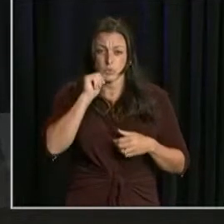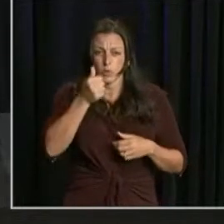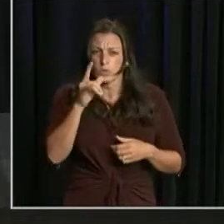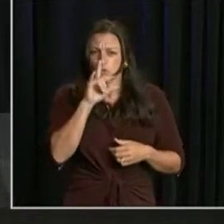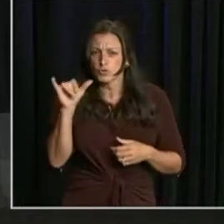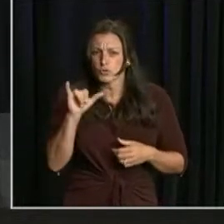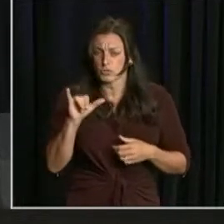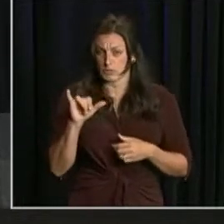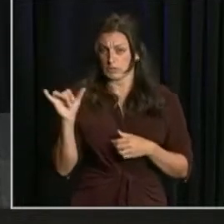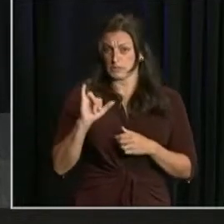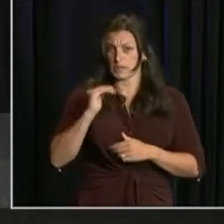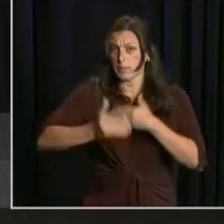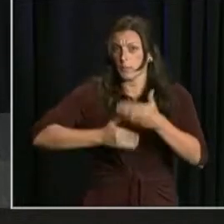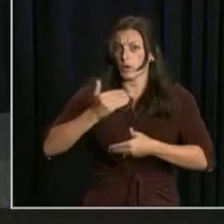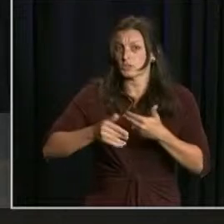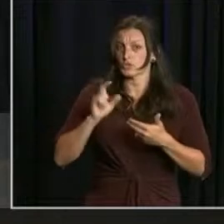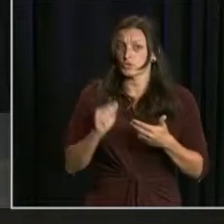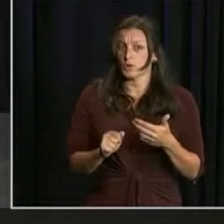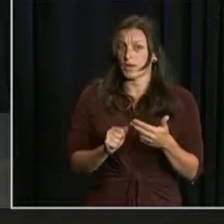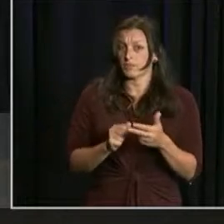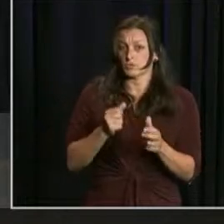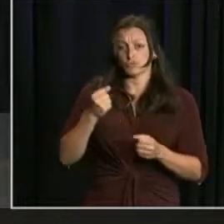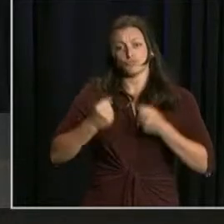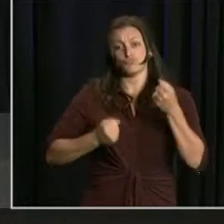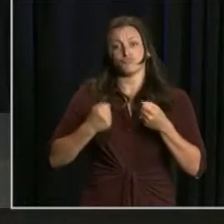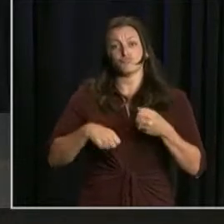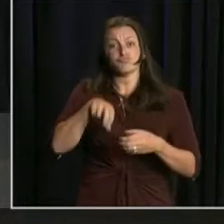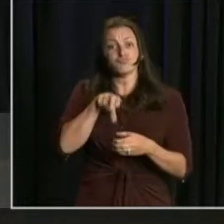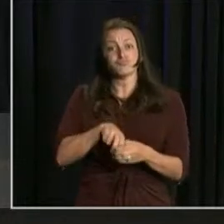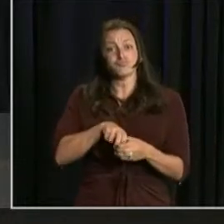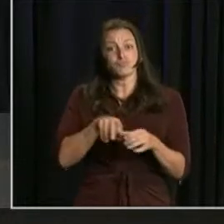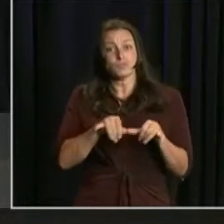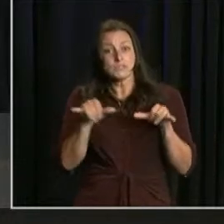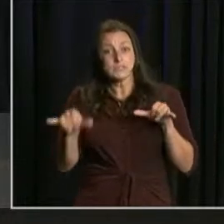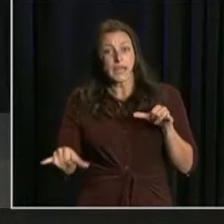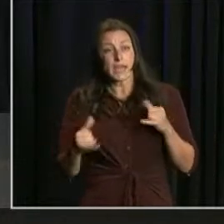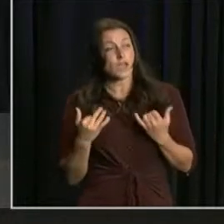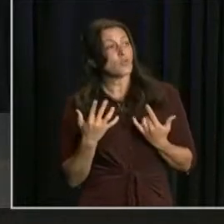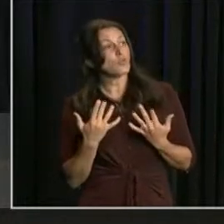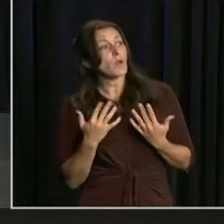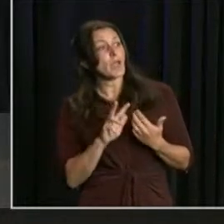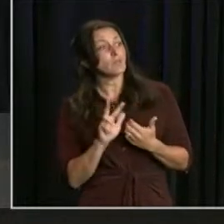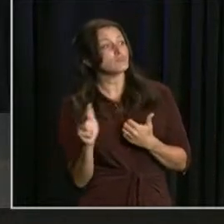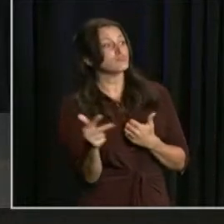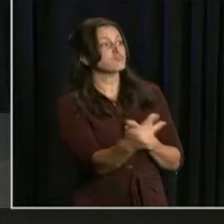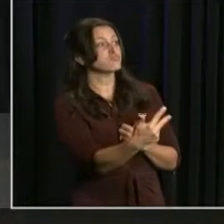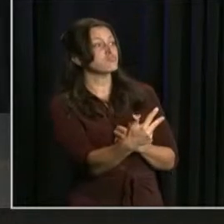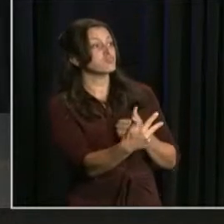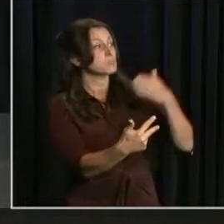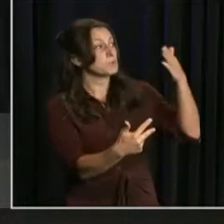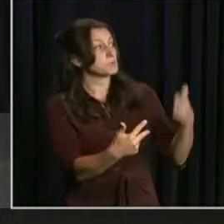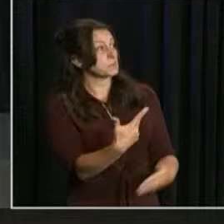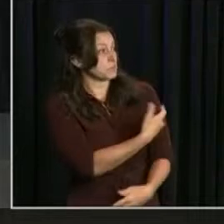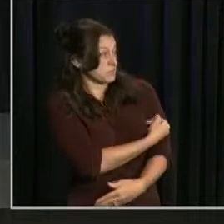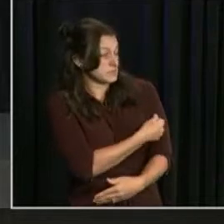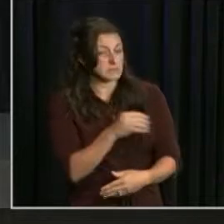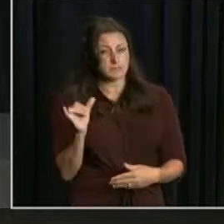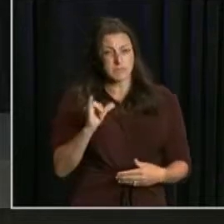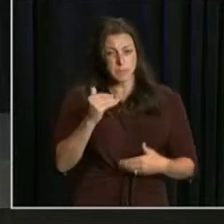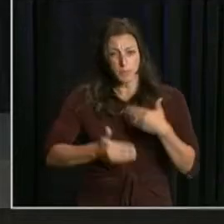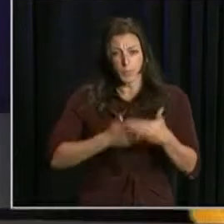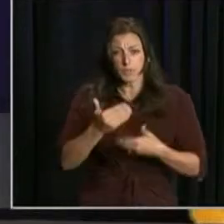the same process where people wait in their car? What are people going to have to do when they show up for a booster tomorrow? It's the